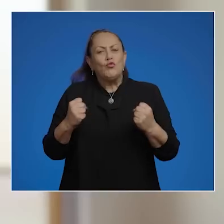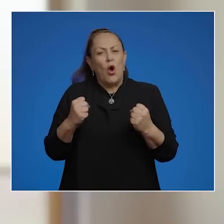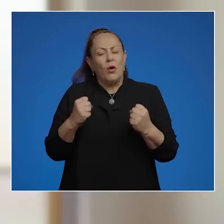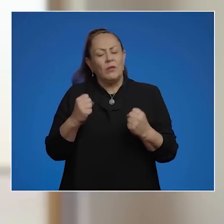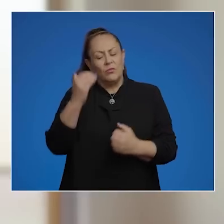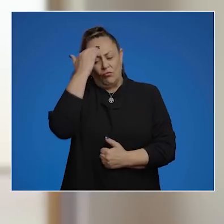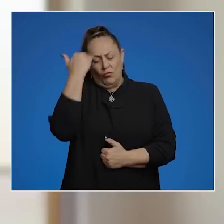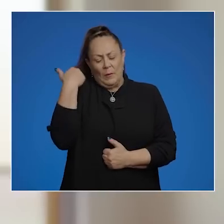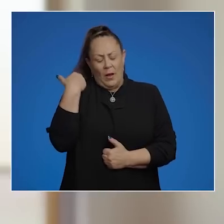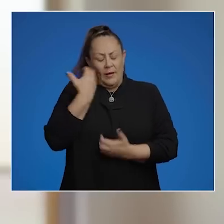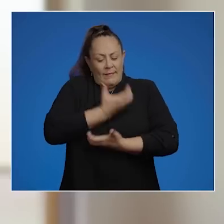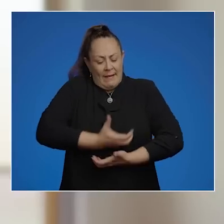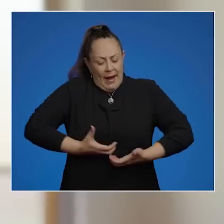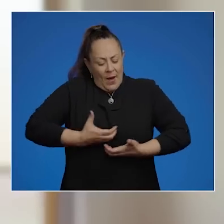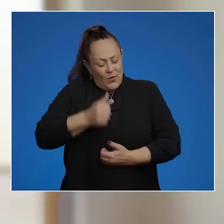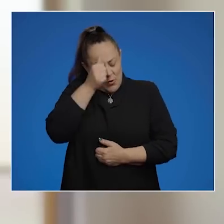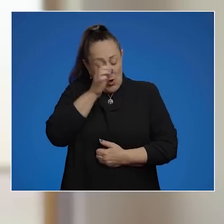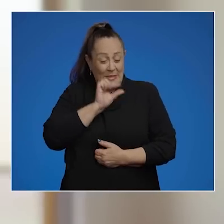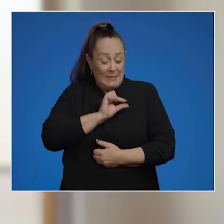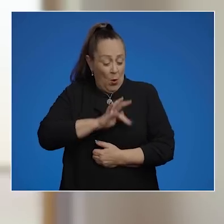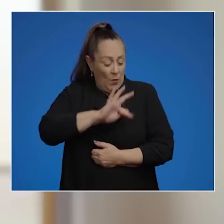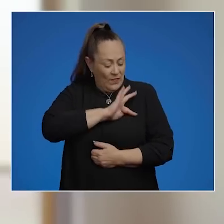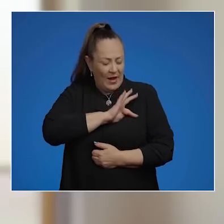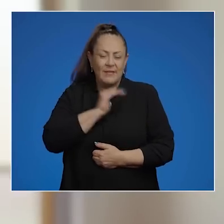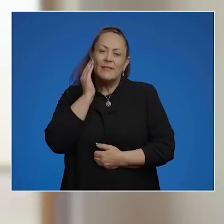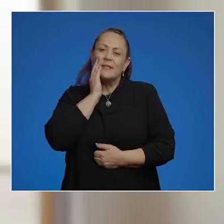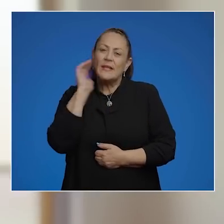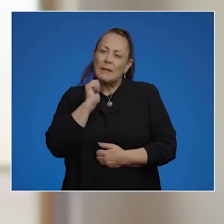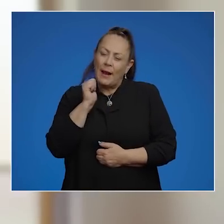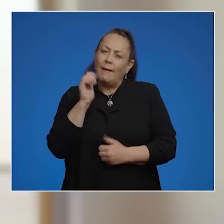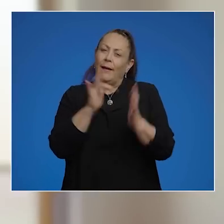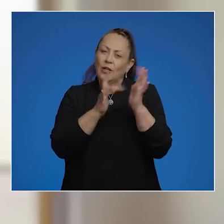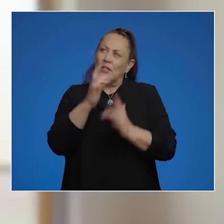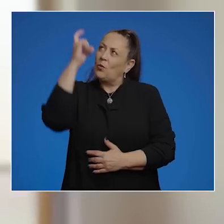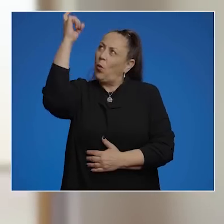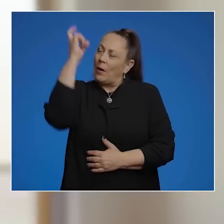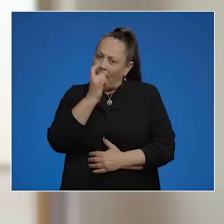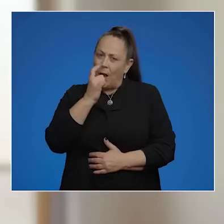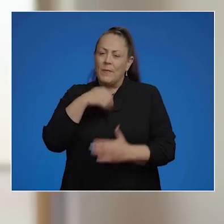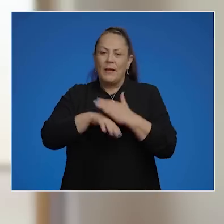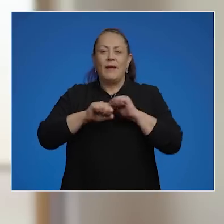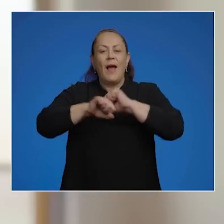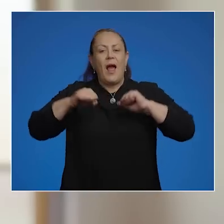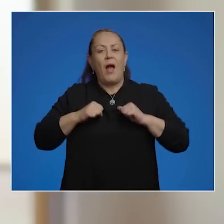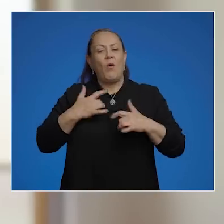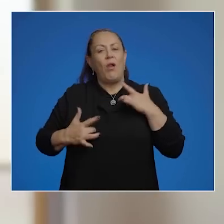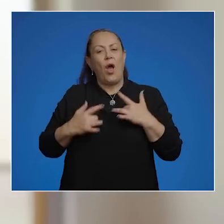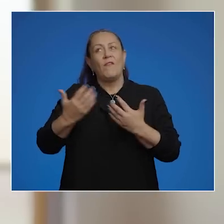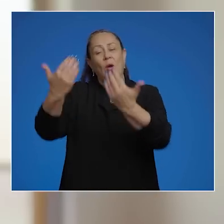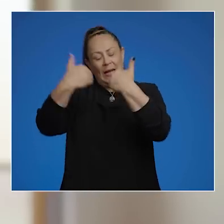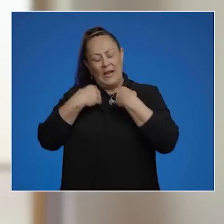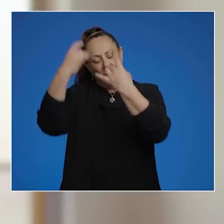be comforted. The small faith that we have, Jesus will call into life. Jesus will bless.